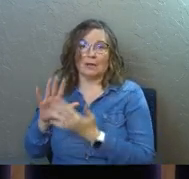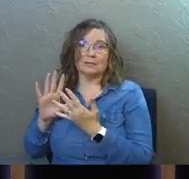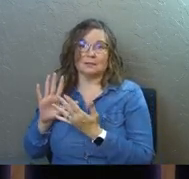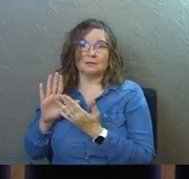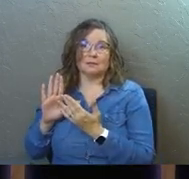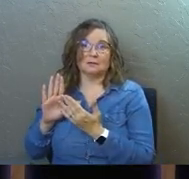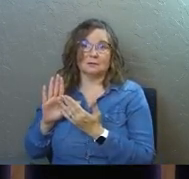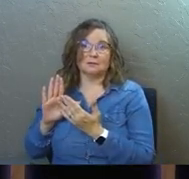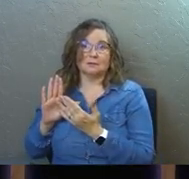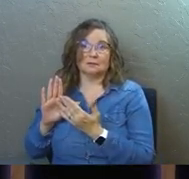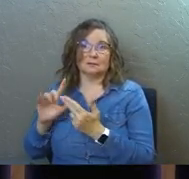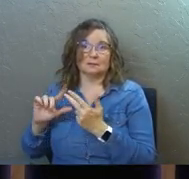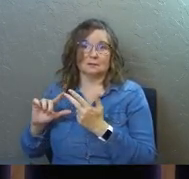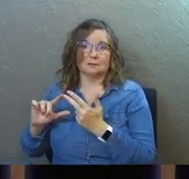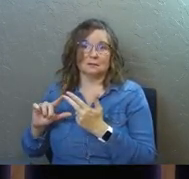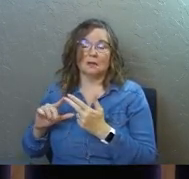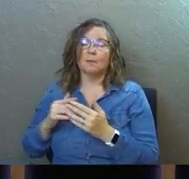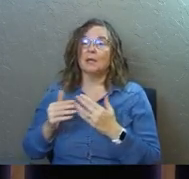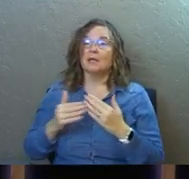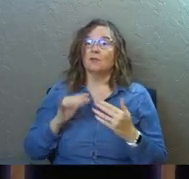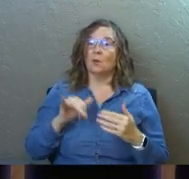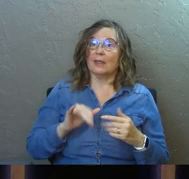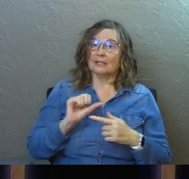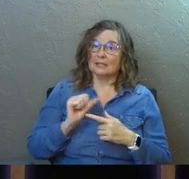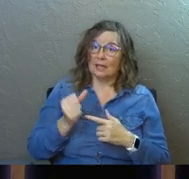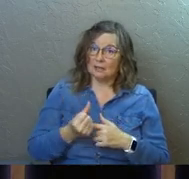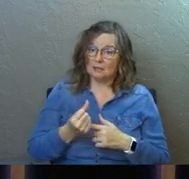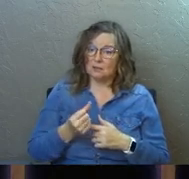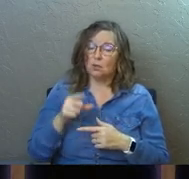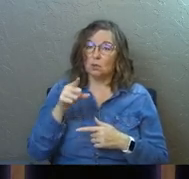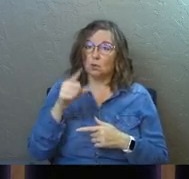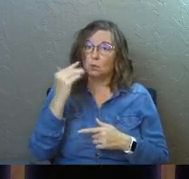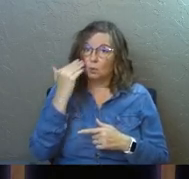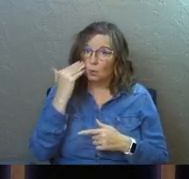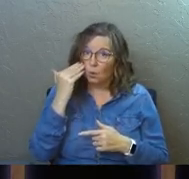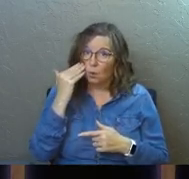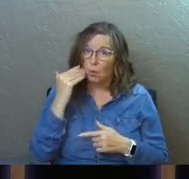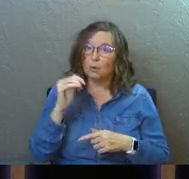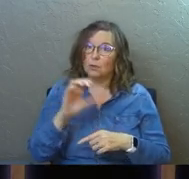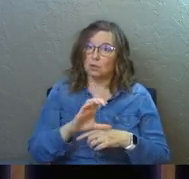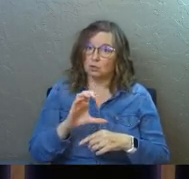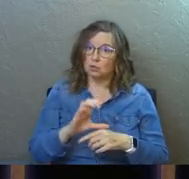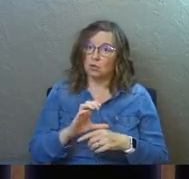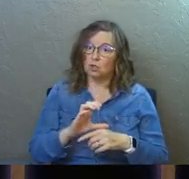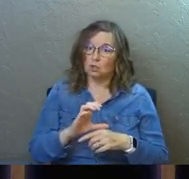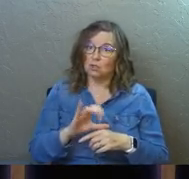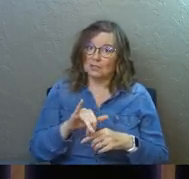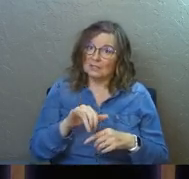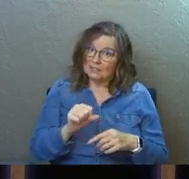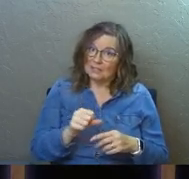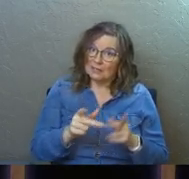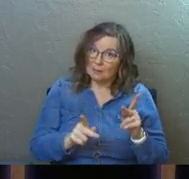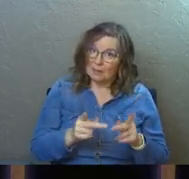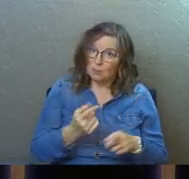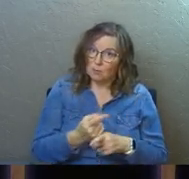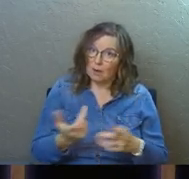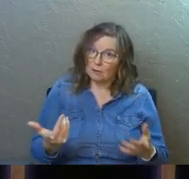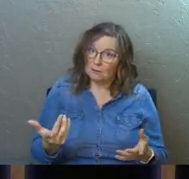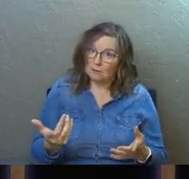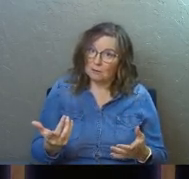presence. But even though that's the case, you know that the church is the people, right?